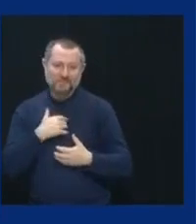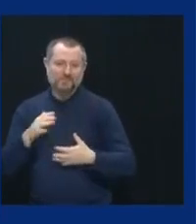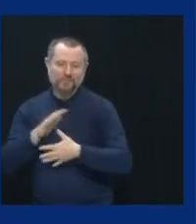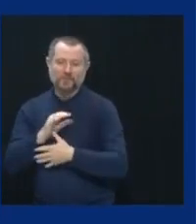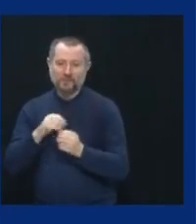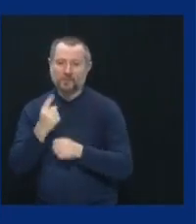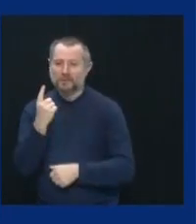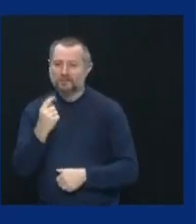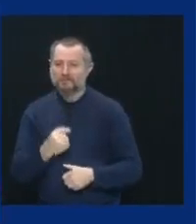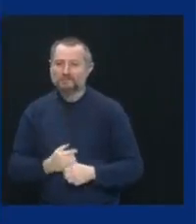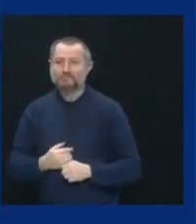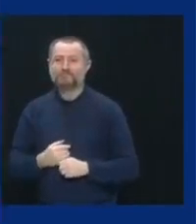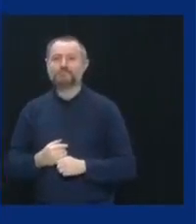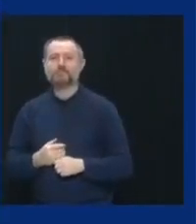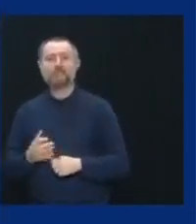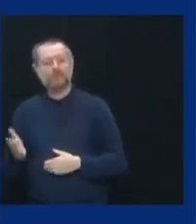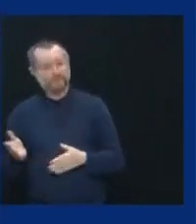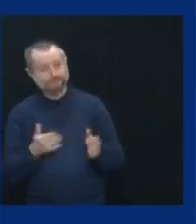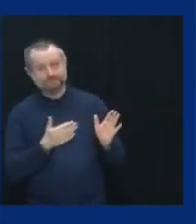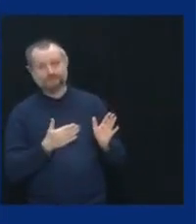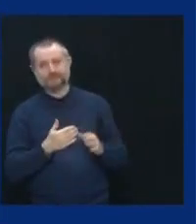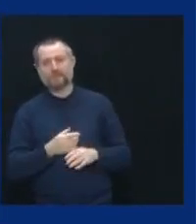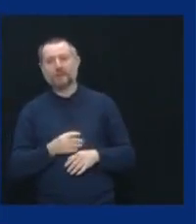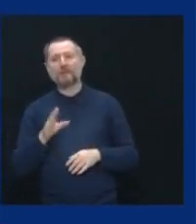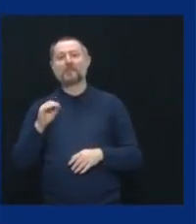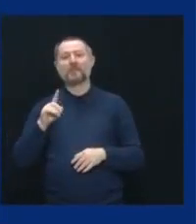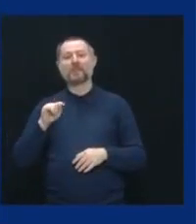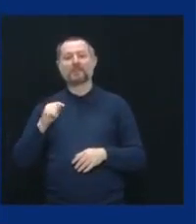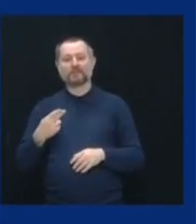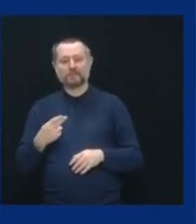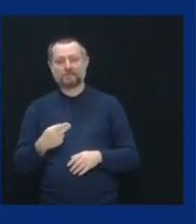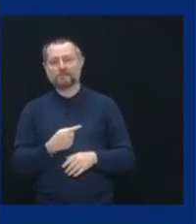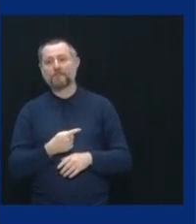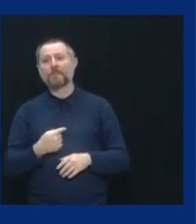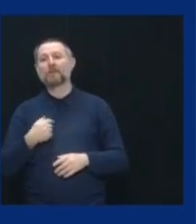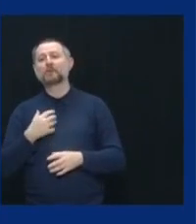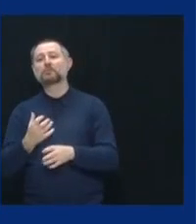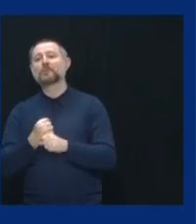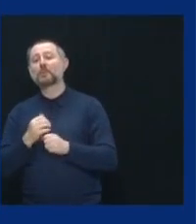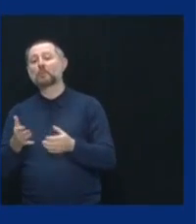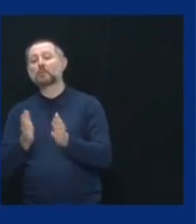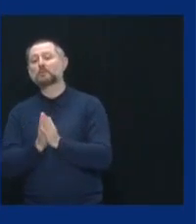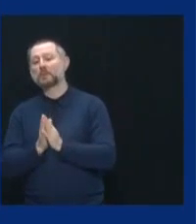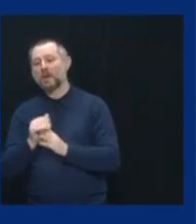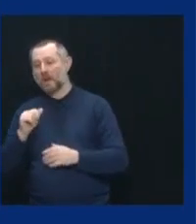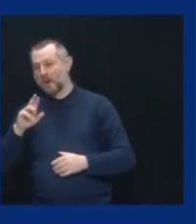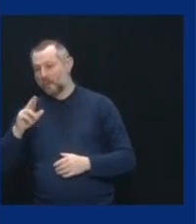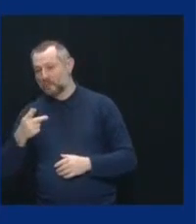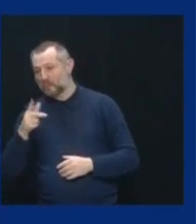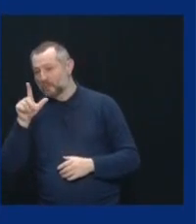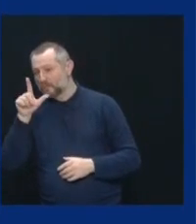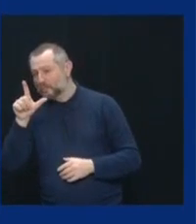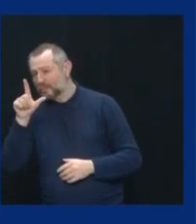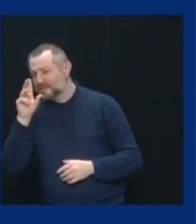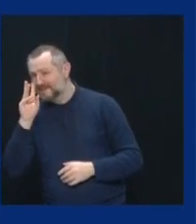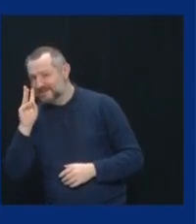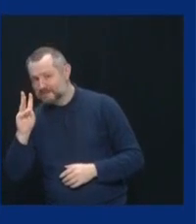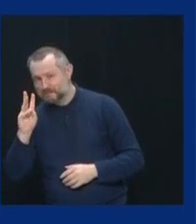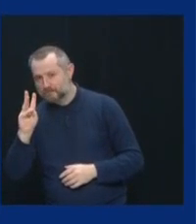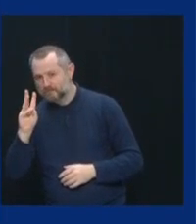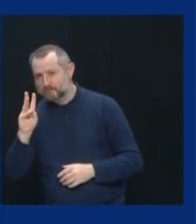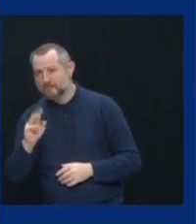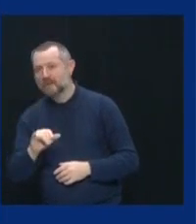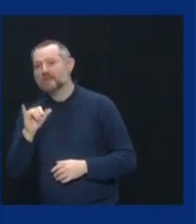point back? Yes, if I could just add on top of that. So we received this inquiry on August 26th. It was just a request